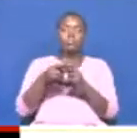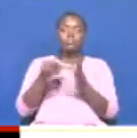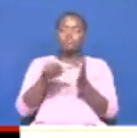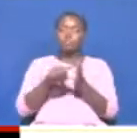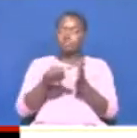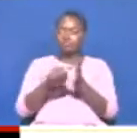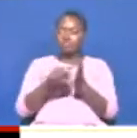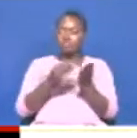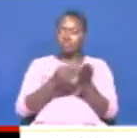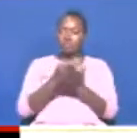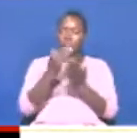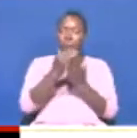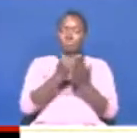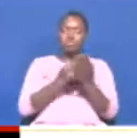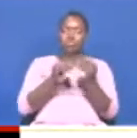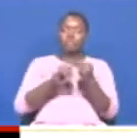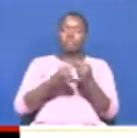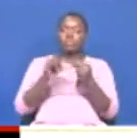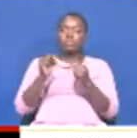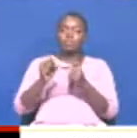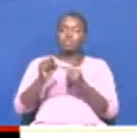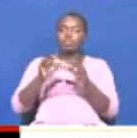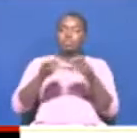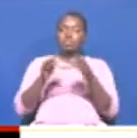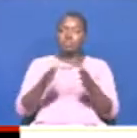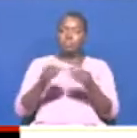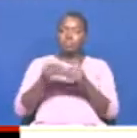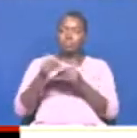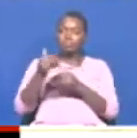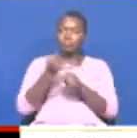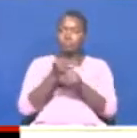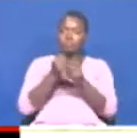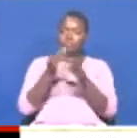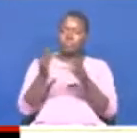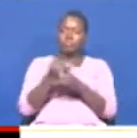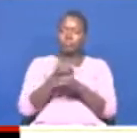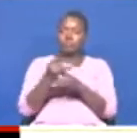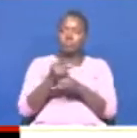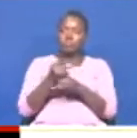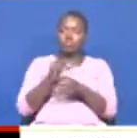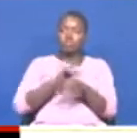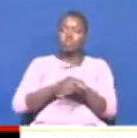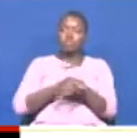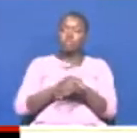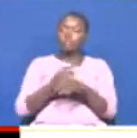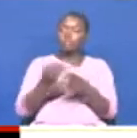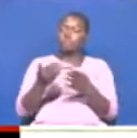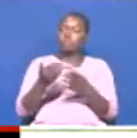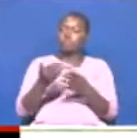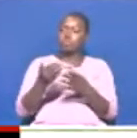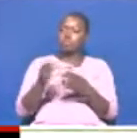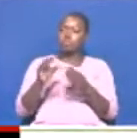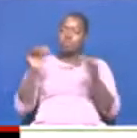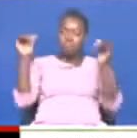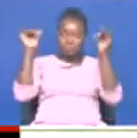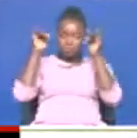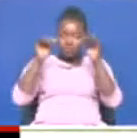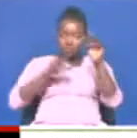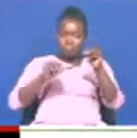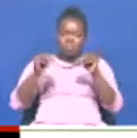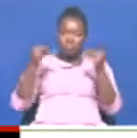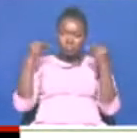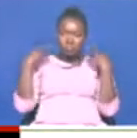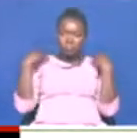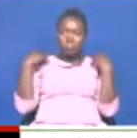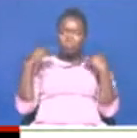program, 65 farmers and extension personnel have also been trained on the good Sahiwal cattle management practices. KALRO, through